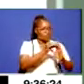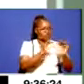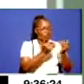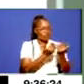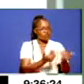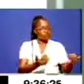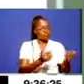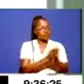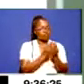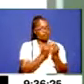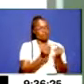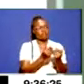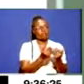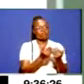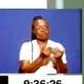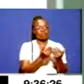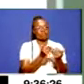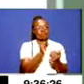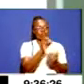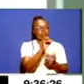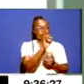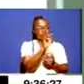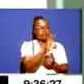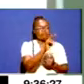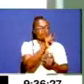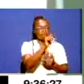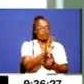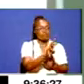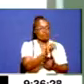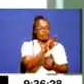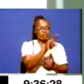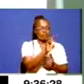and softwares in the fight against COVID-19.